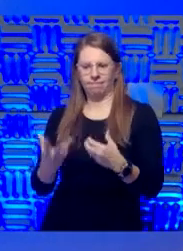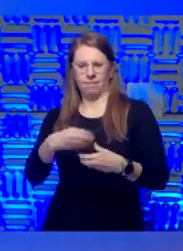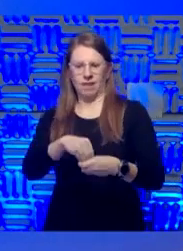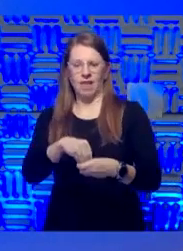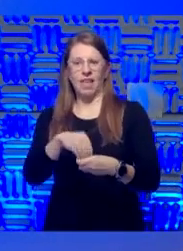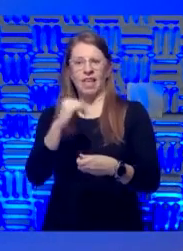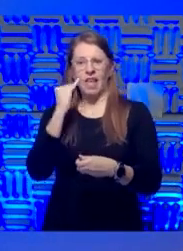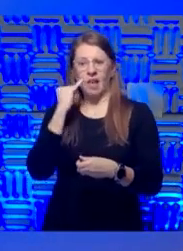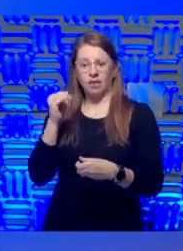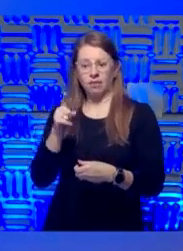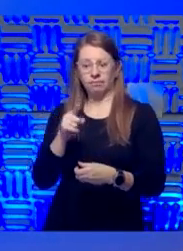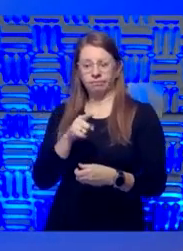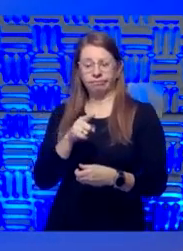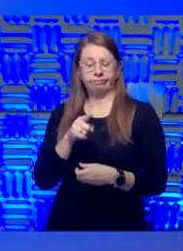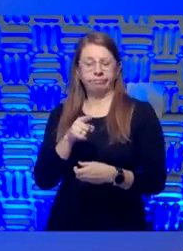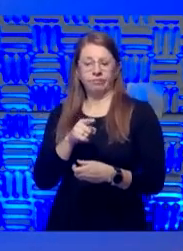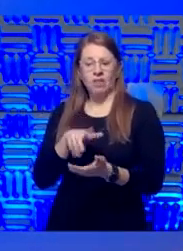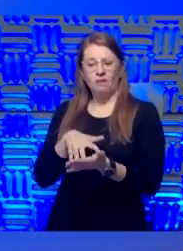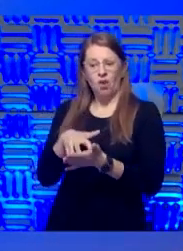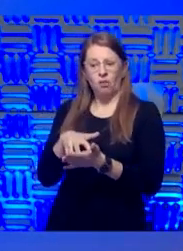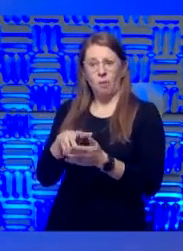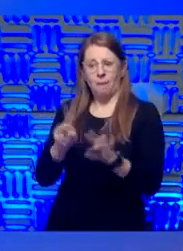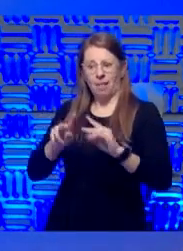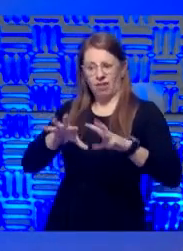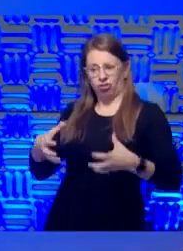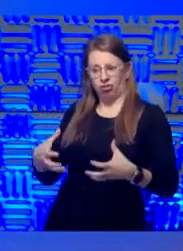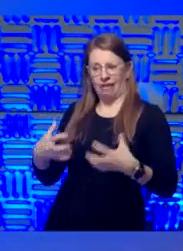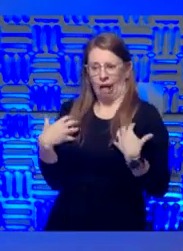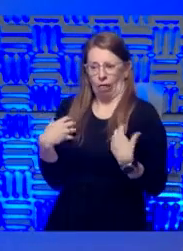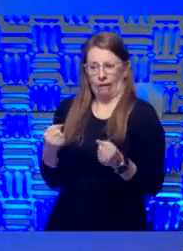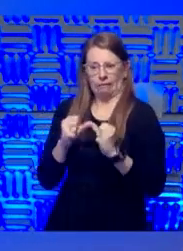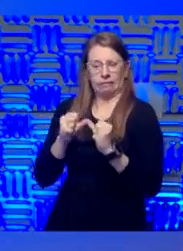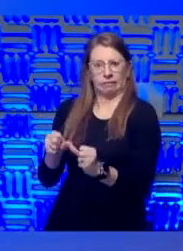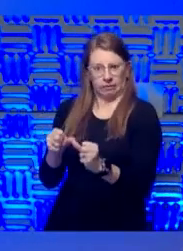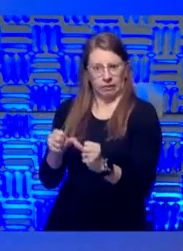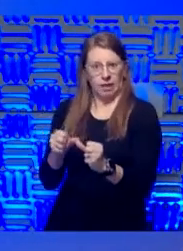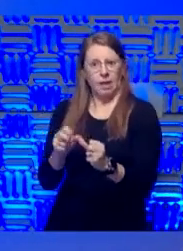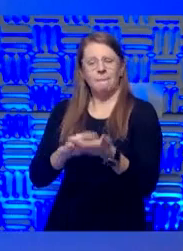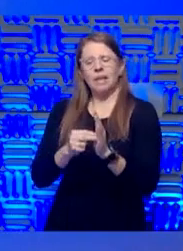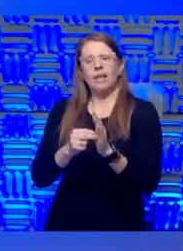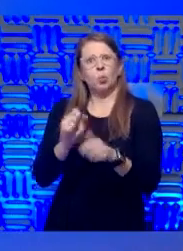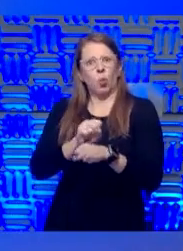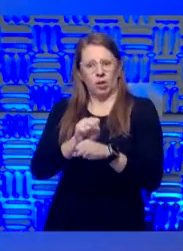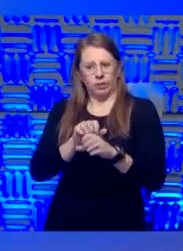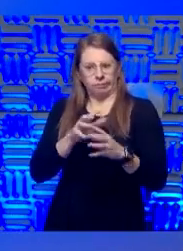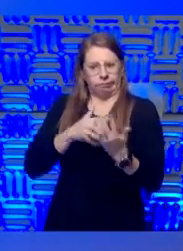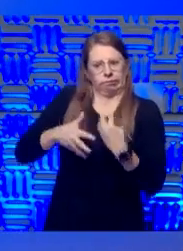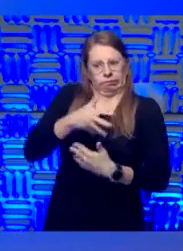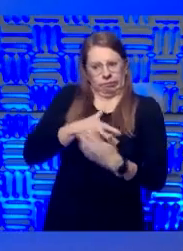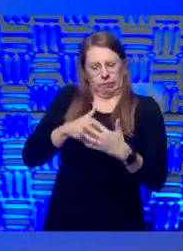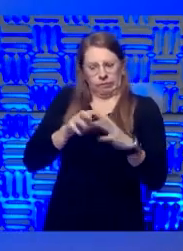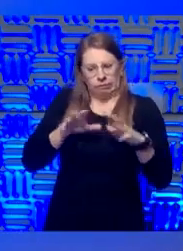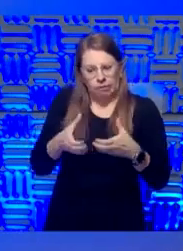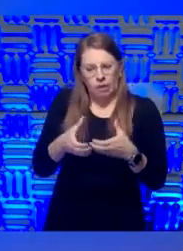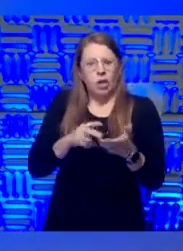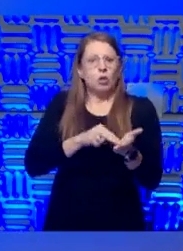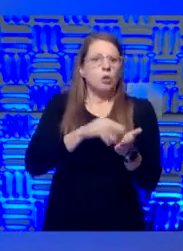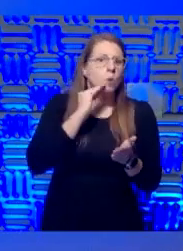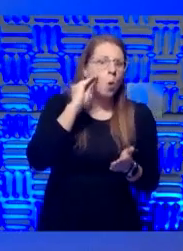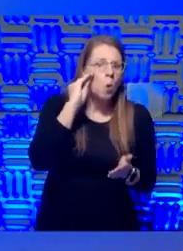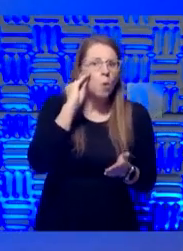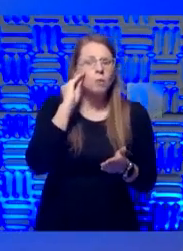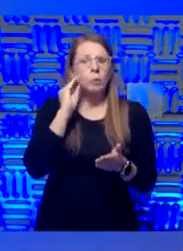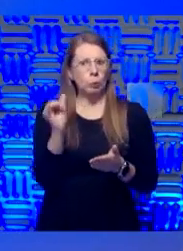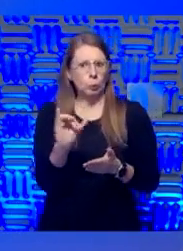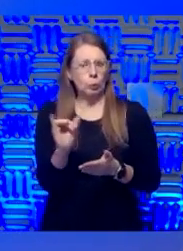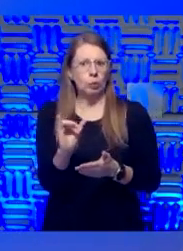vulnerable populations healthy, those populations in the confined workspaces, the congregate living, the nursing facilities,